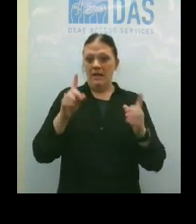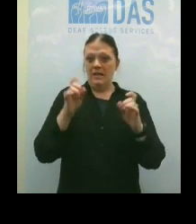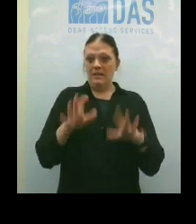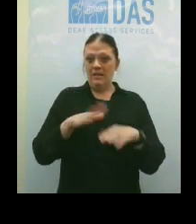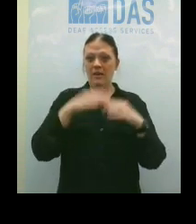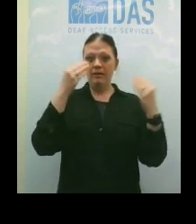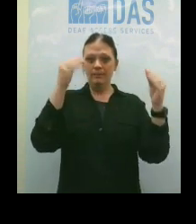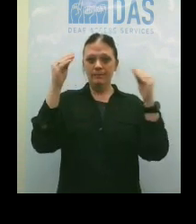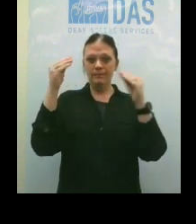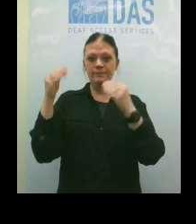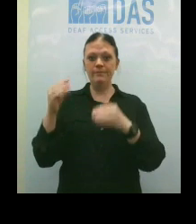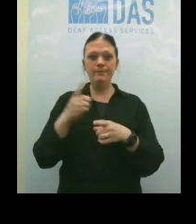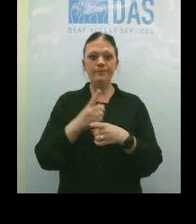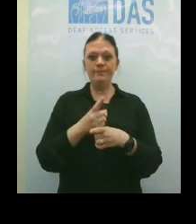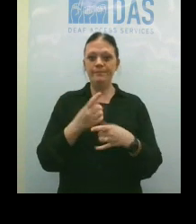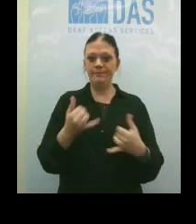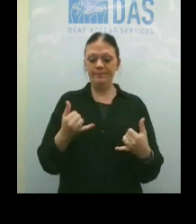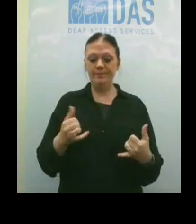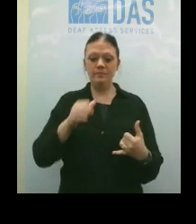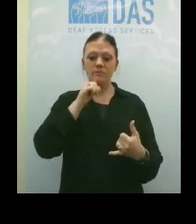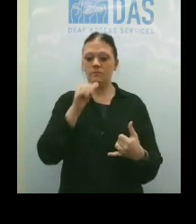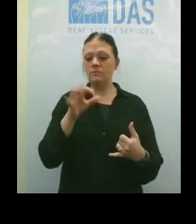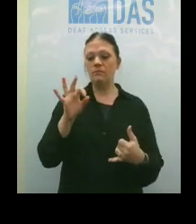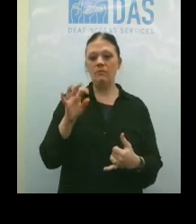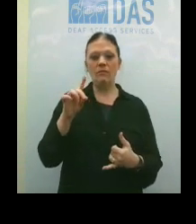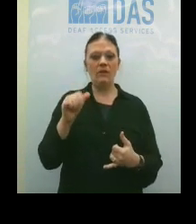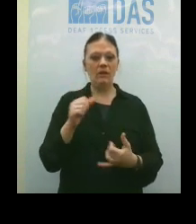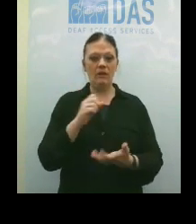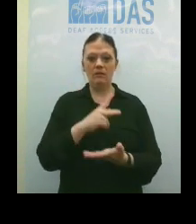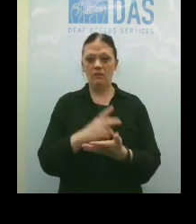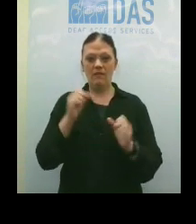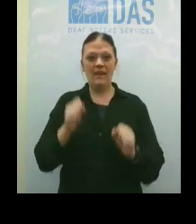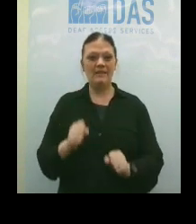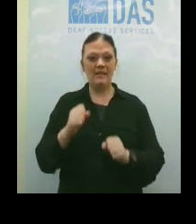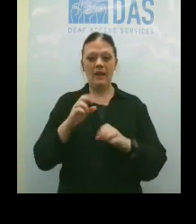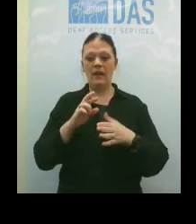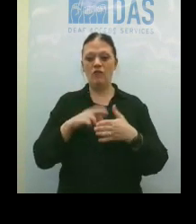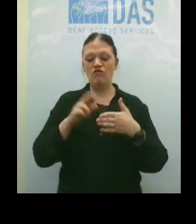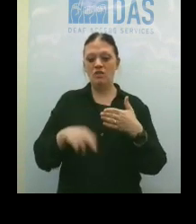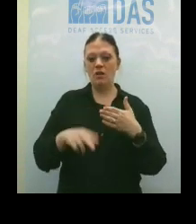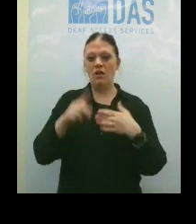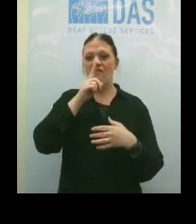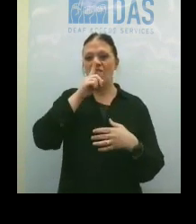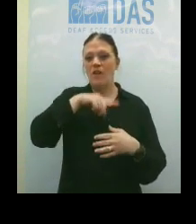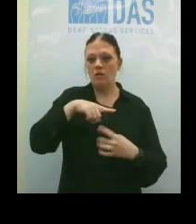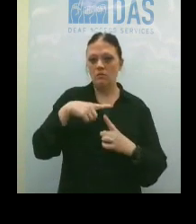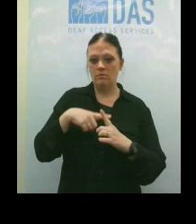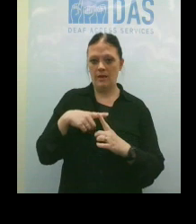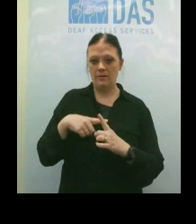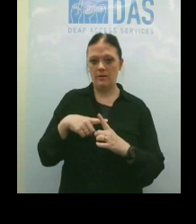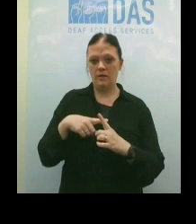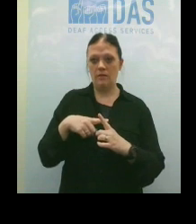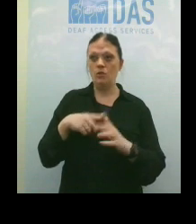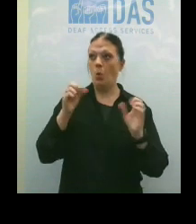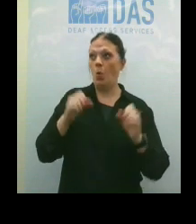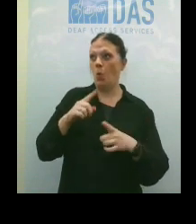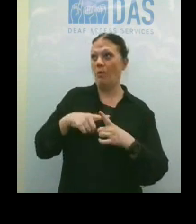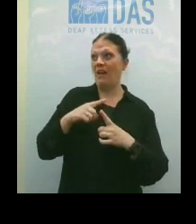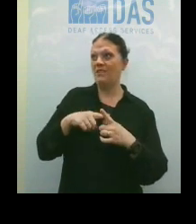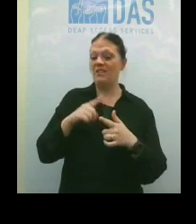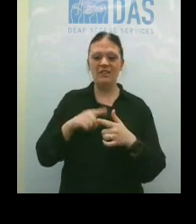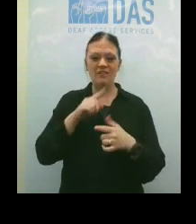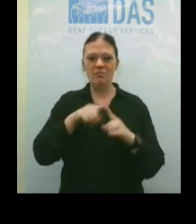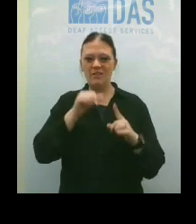all FDA approved, so there can be tests that produce false positives, so the result is positive and you really don't have antibodies, or